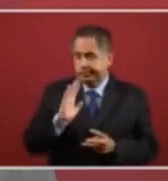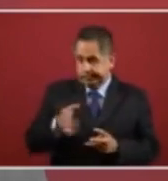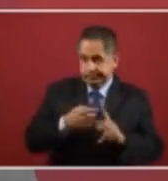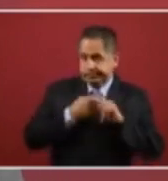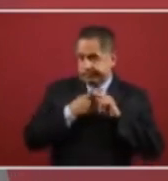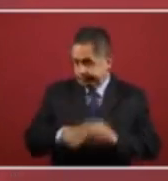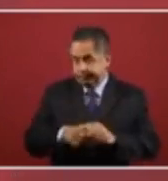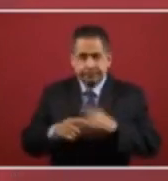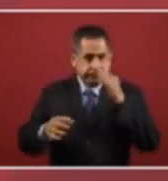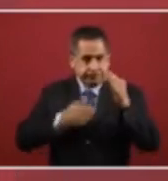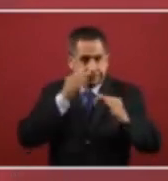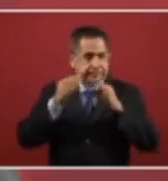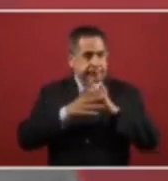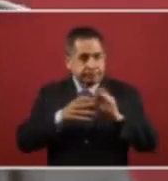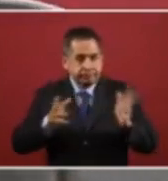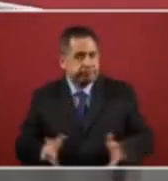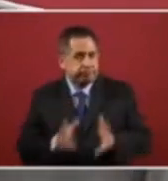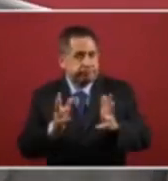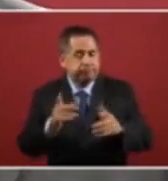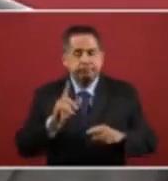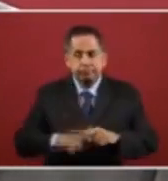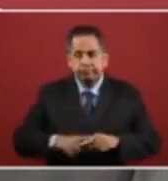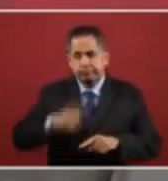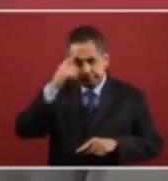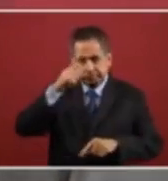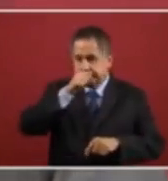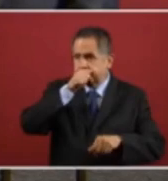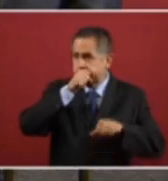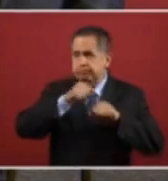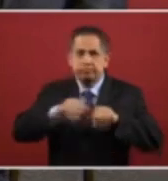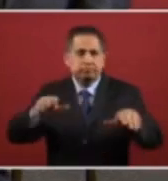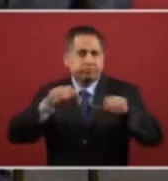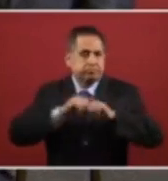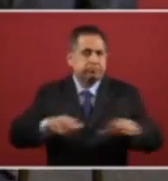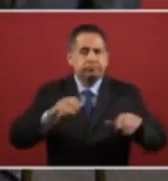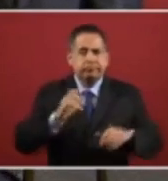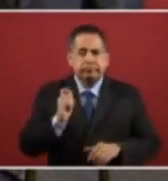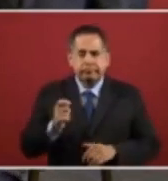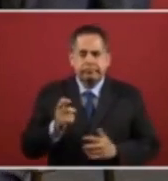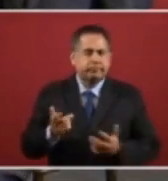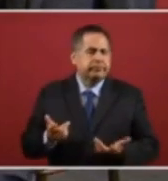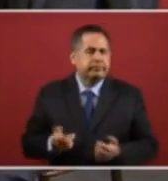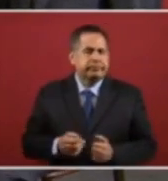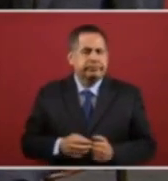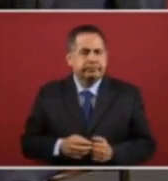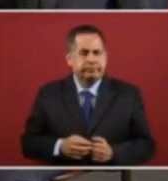also initiated the campaign to diffuse